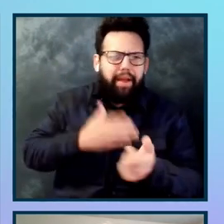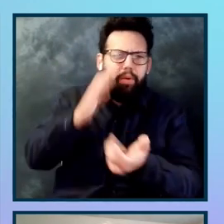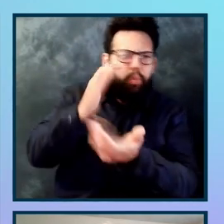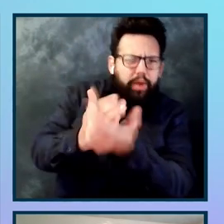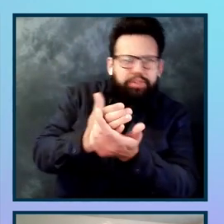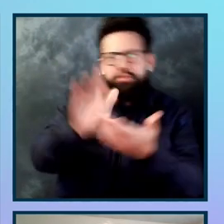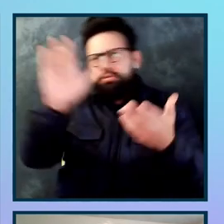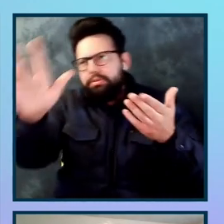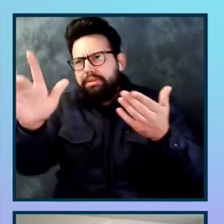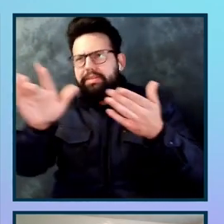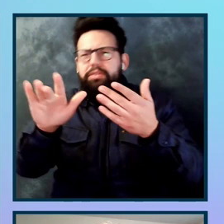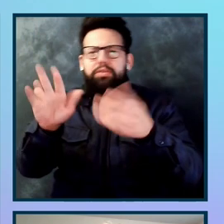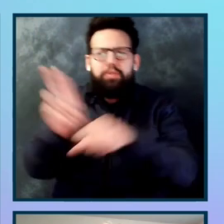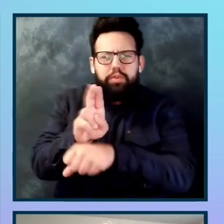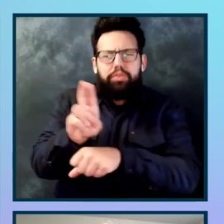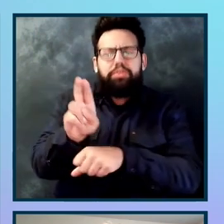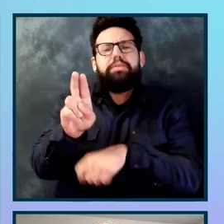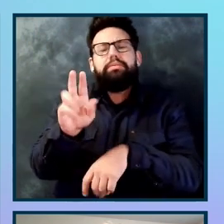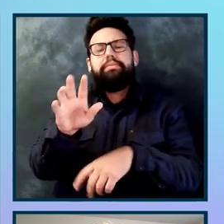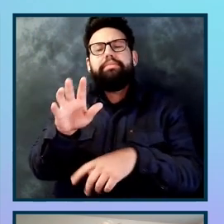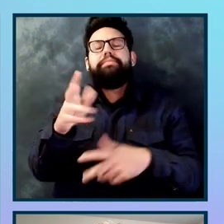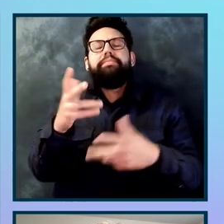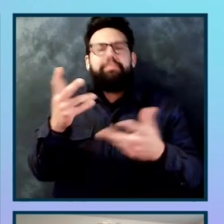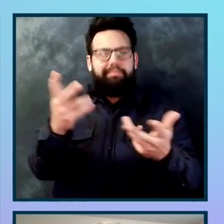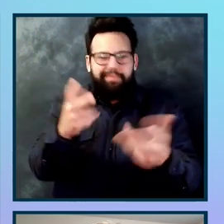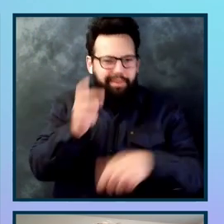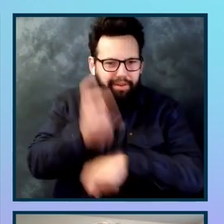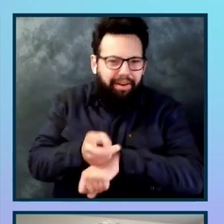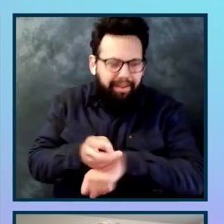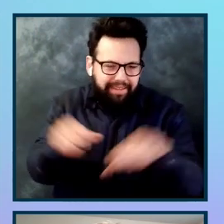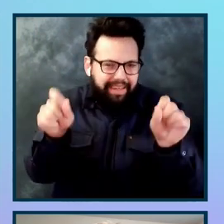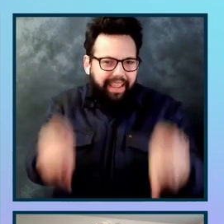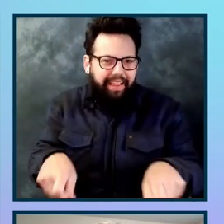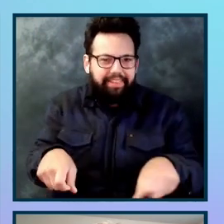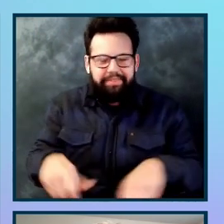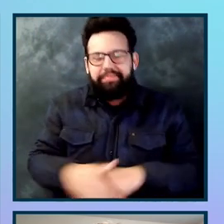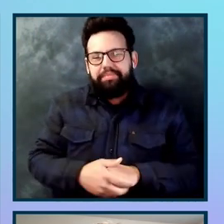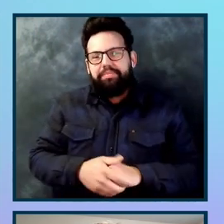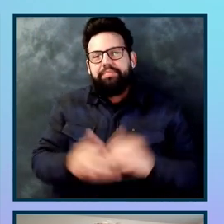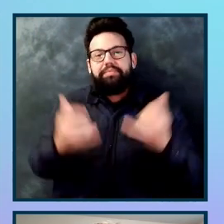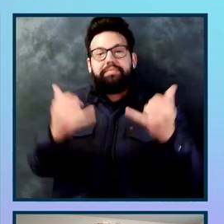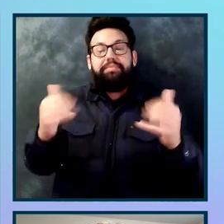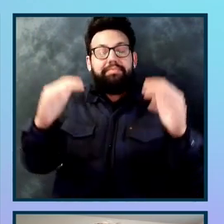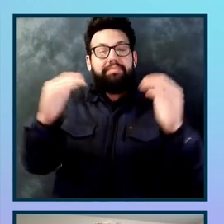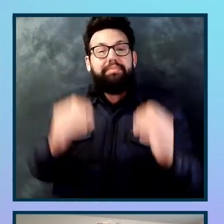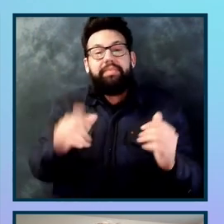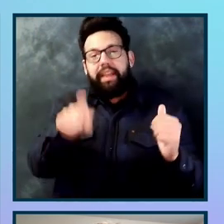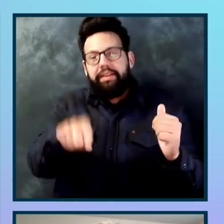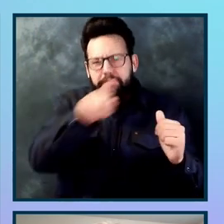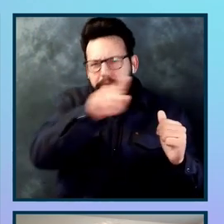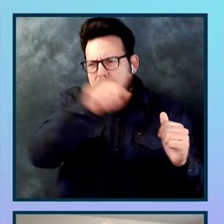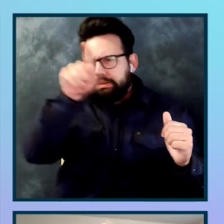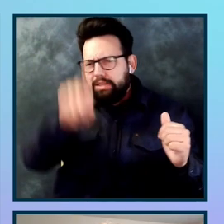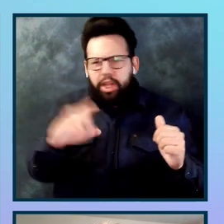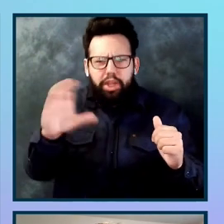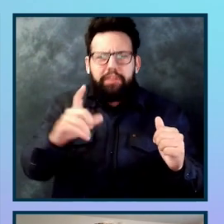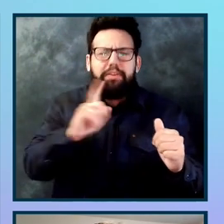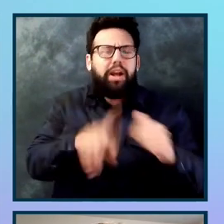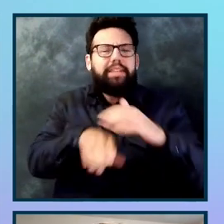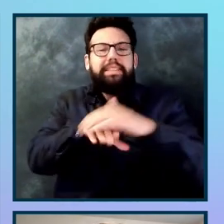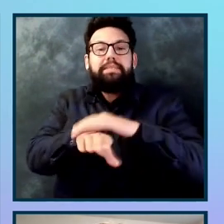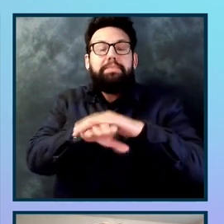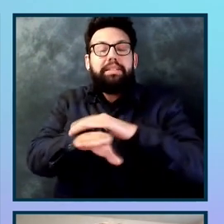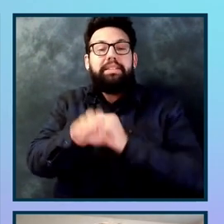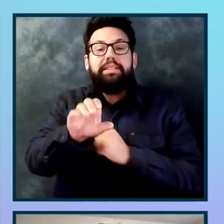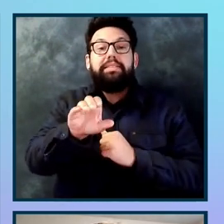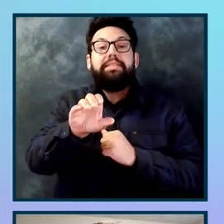fortunately, we're using a screen reader and I can get this text. So now all we need to do is find the accessibility statement and activate this toolbar,